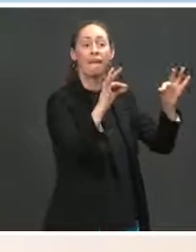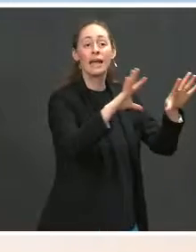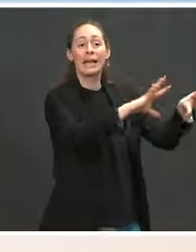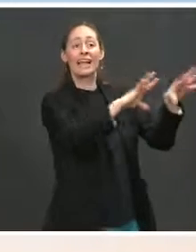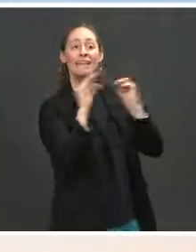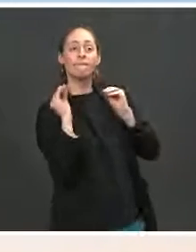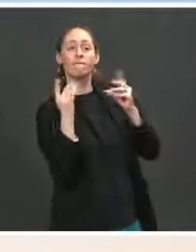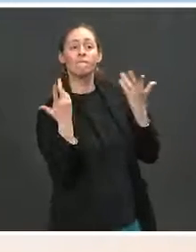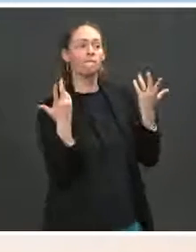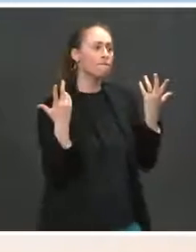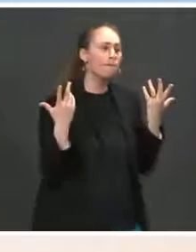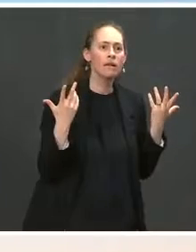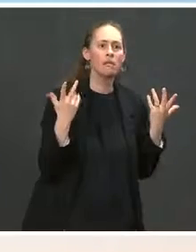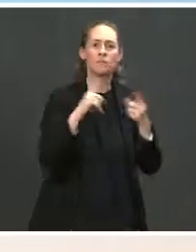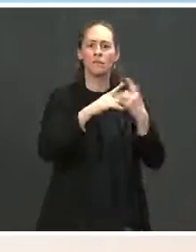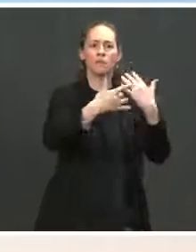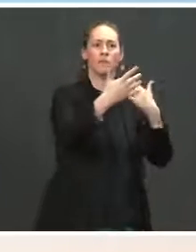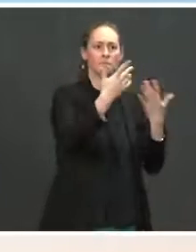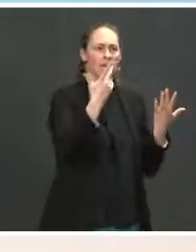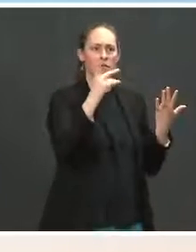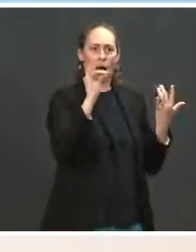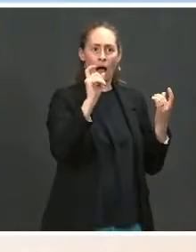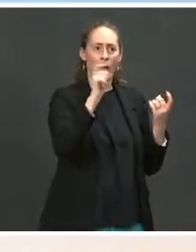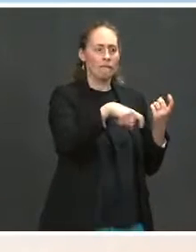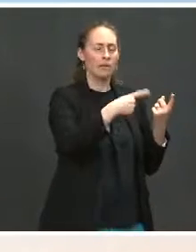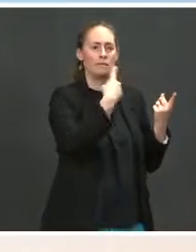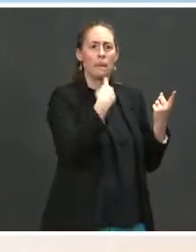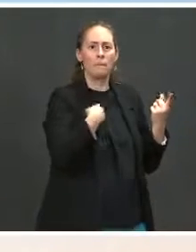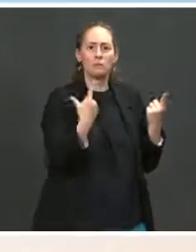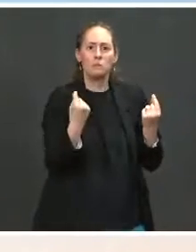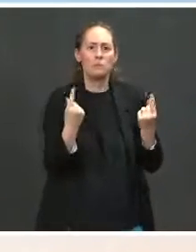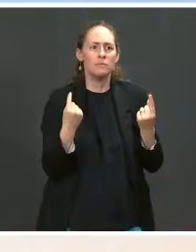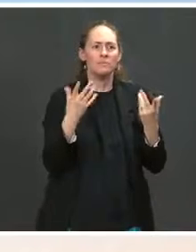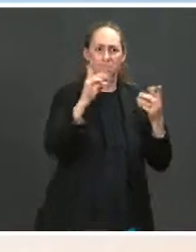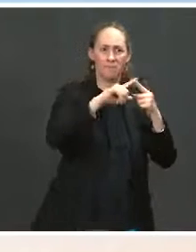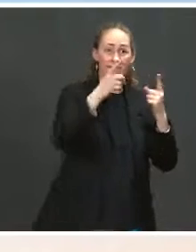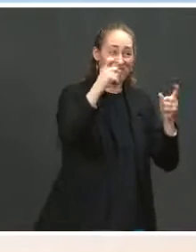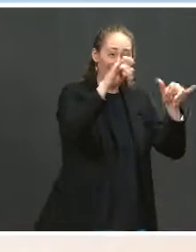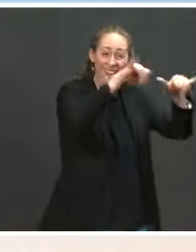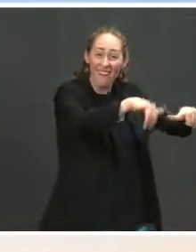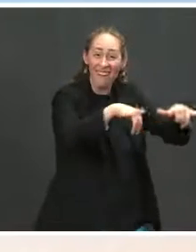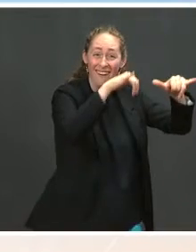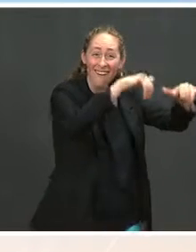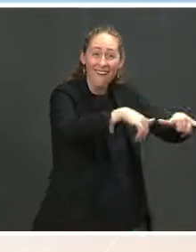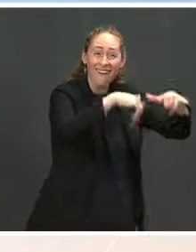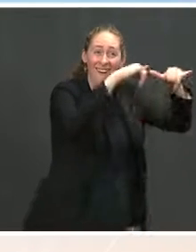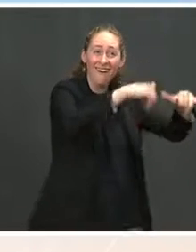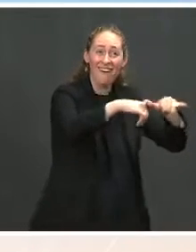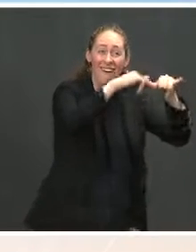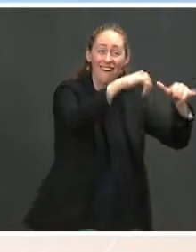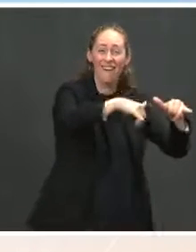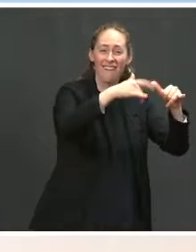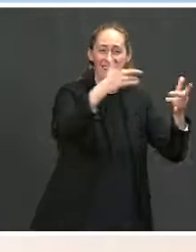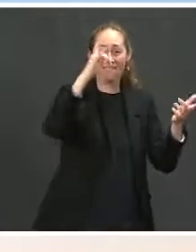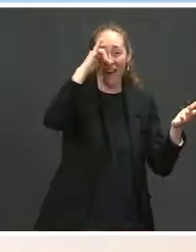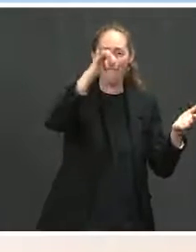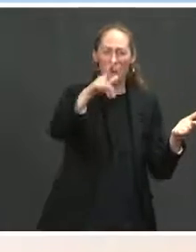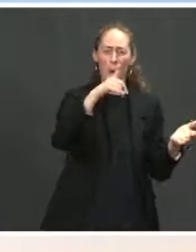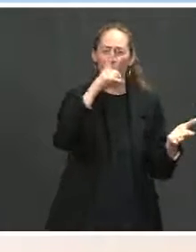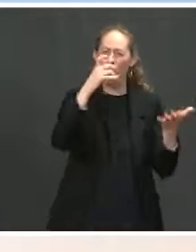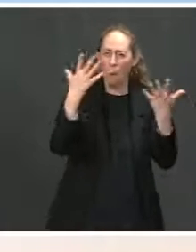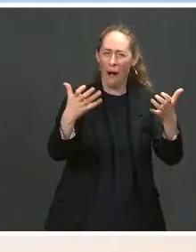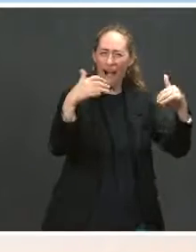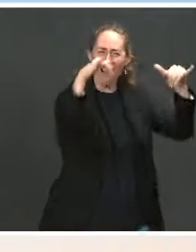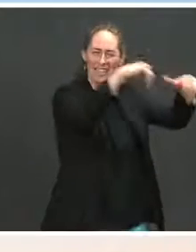has told you, and then tell me that, of course, that we should stay forever. No military commander wants to stay forever. They insist that this is not,